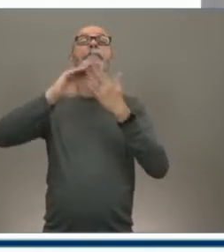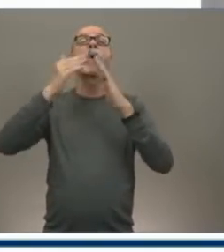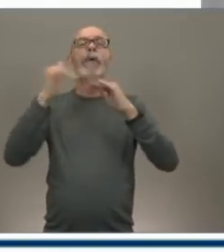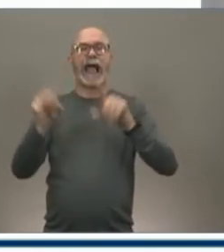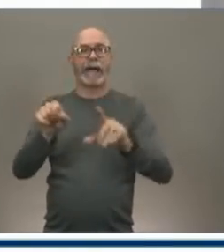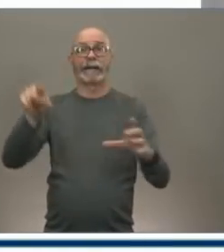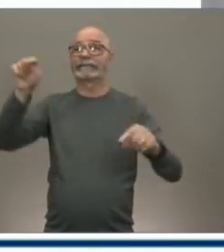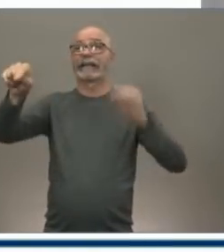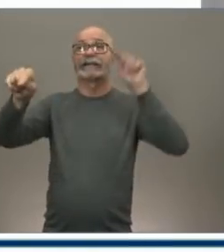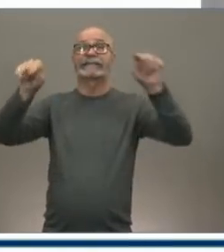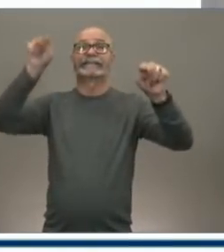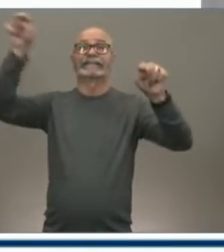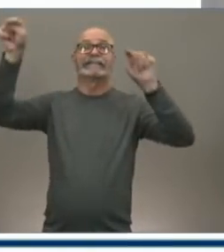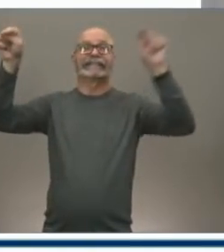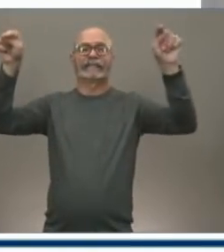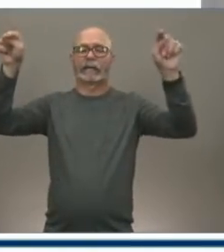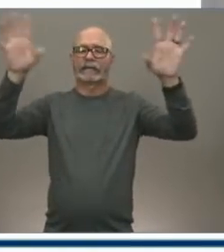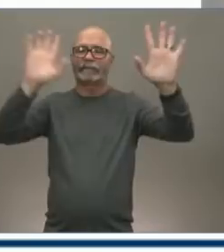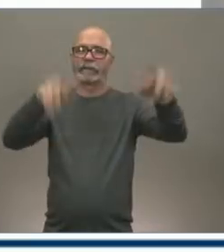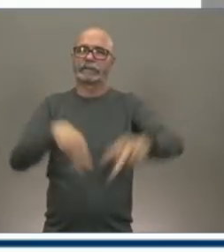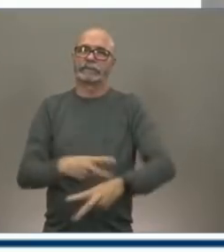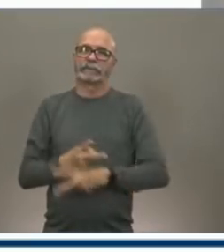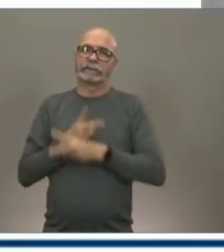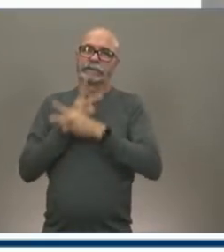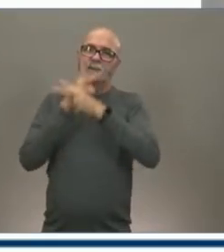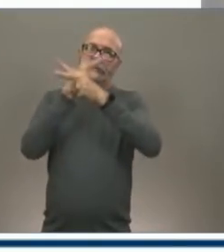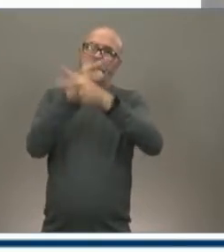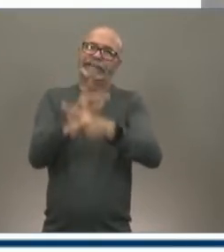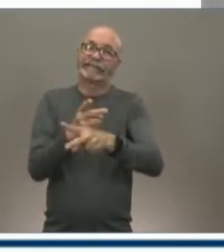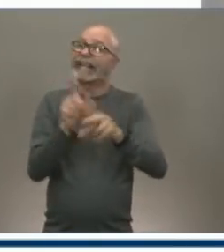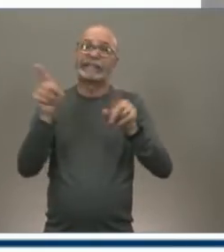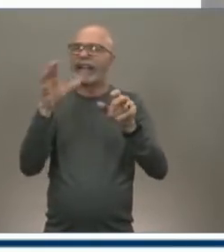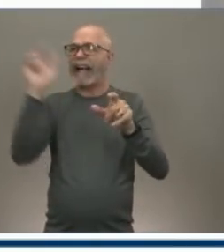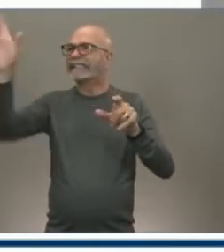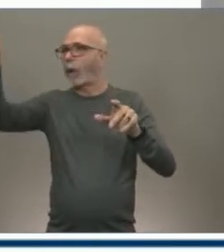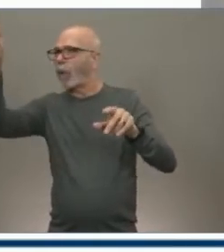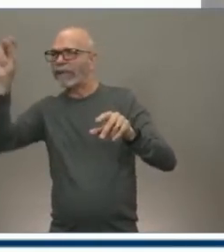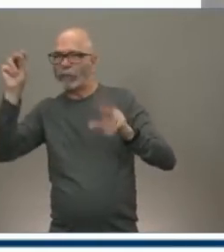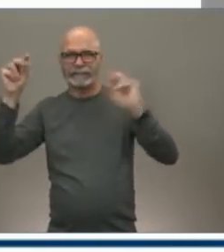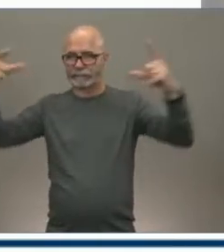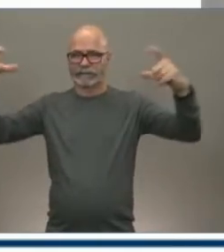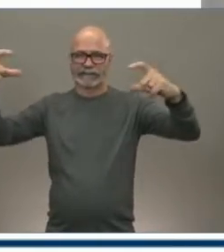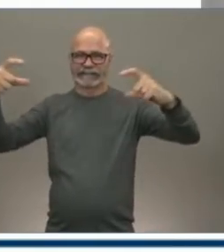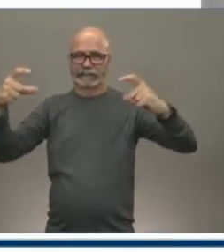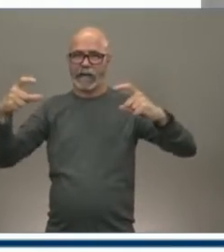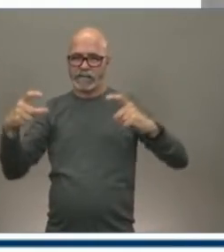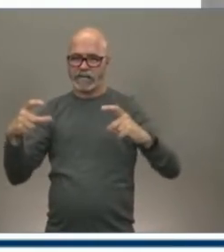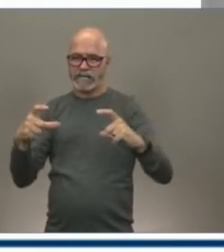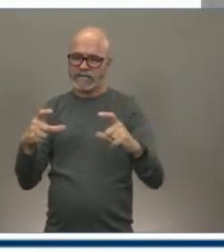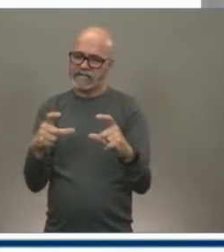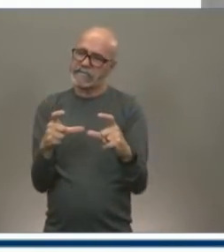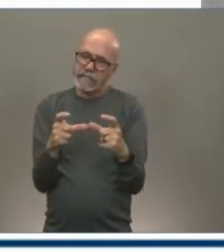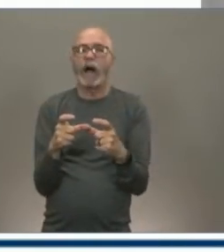sure that we keep it as where it is a few cases, try to get back to where we've eliminated it